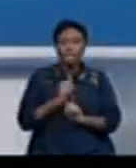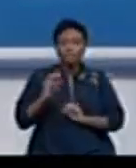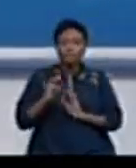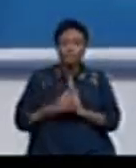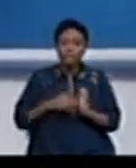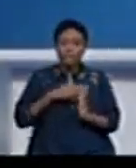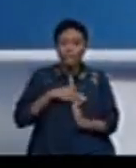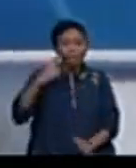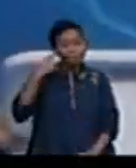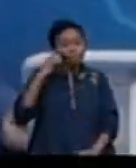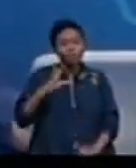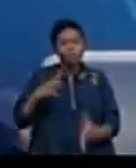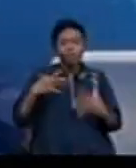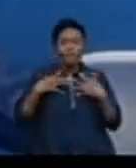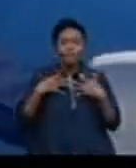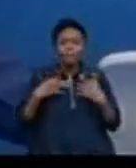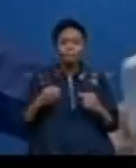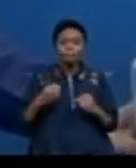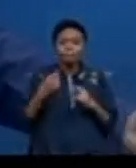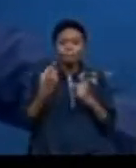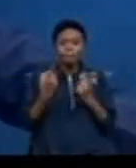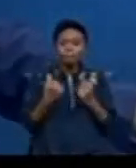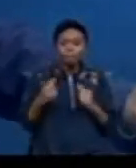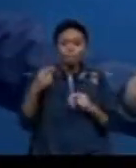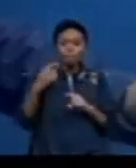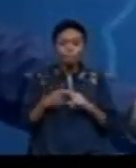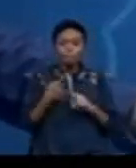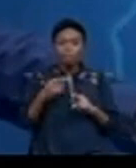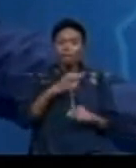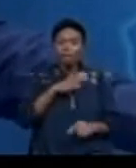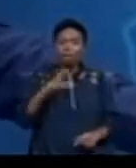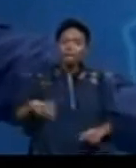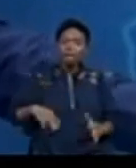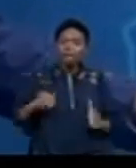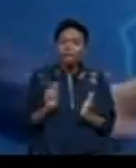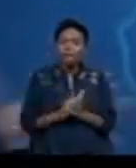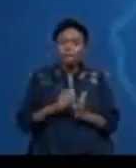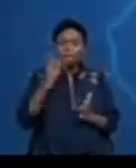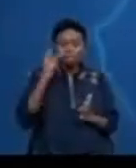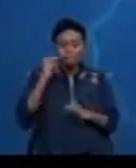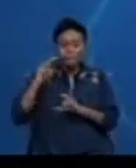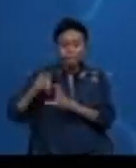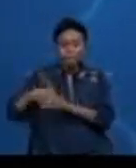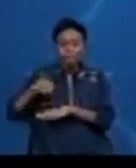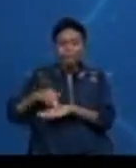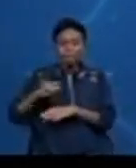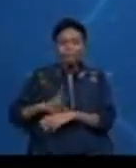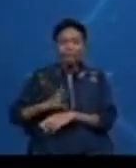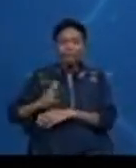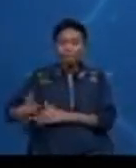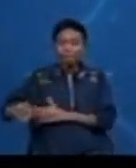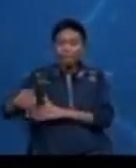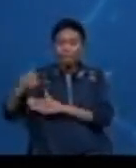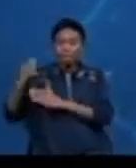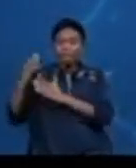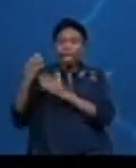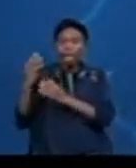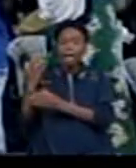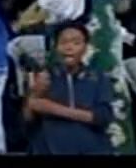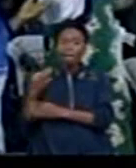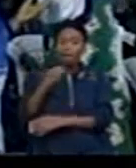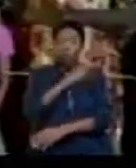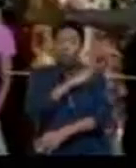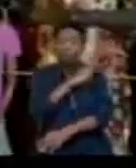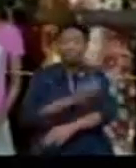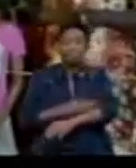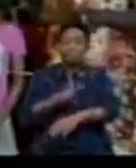for your healing. Coming from the Christ that sits at the right hand of majesty on